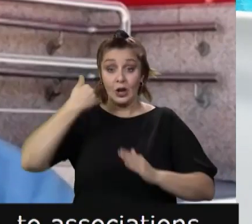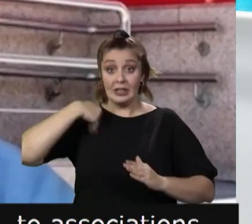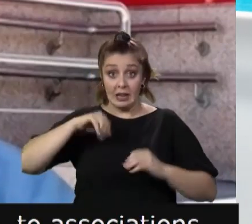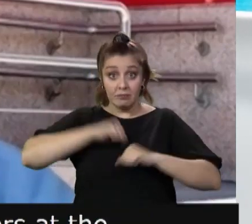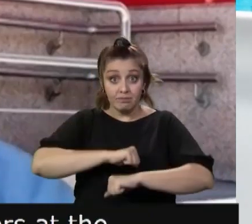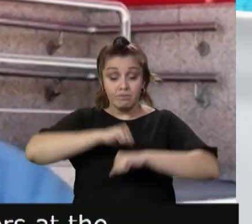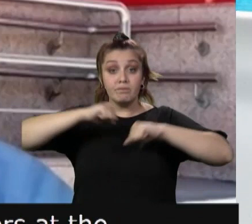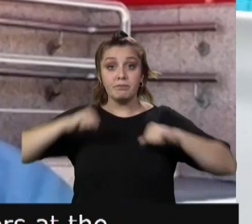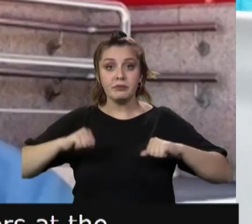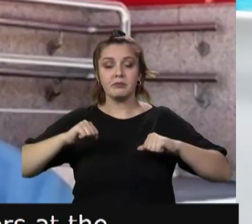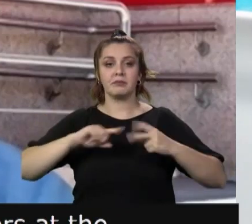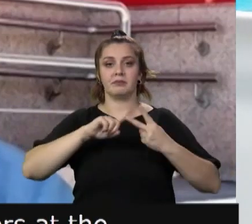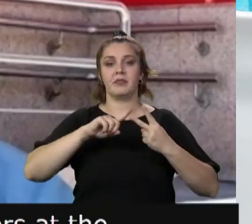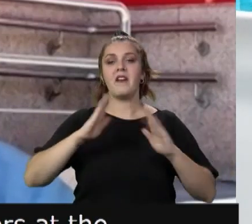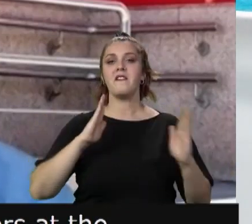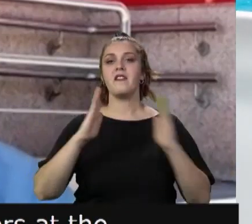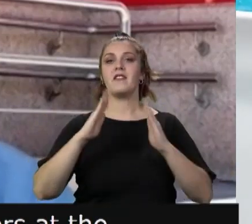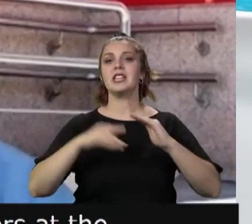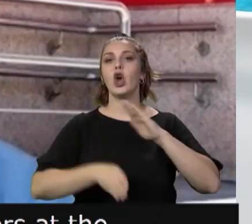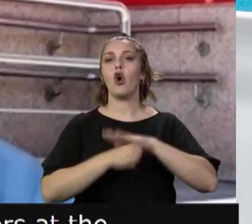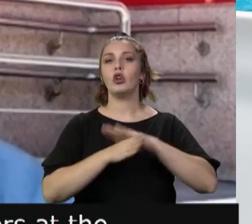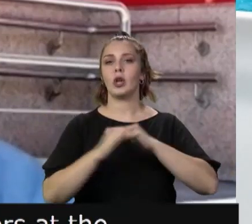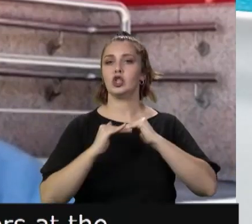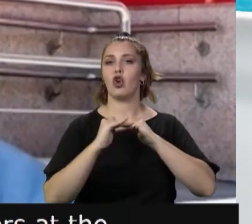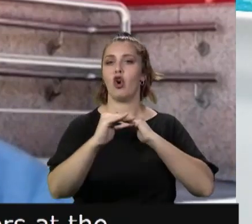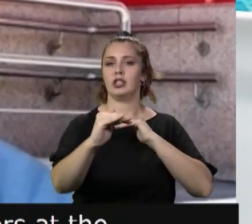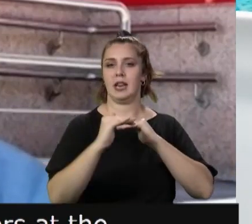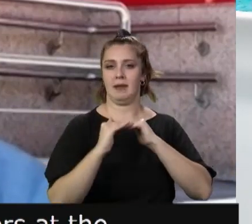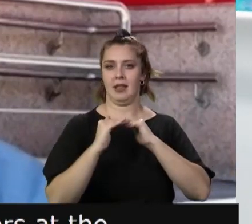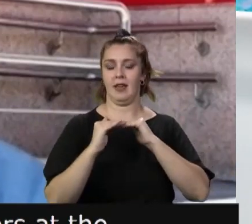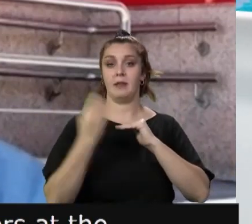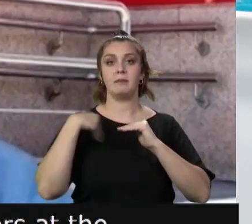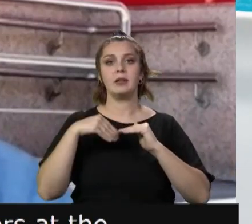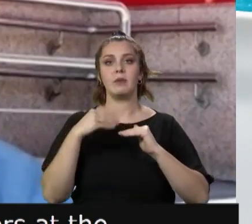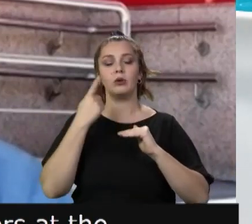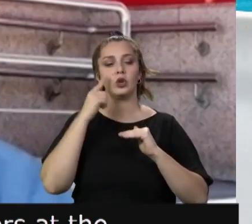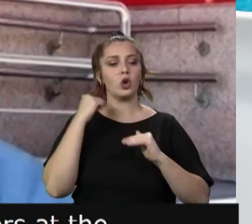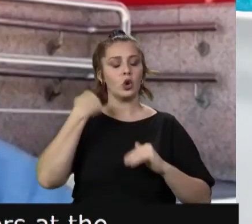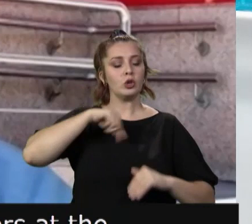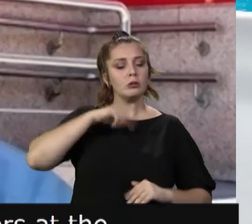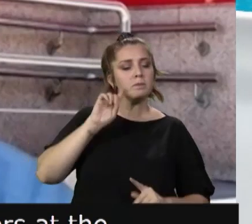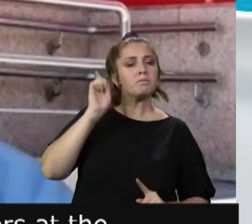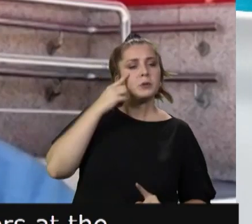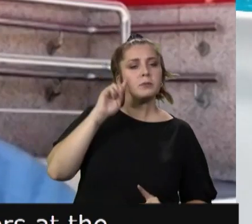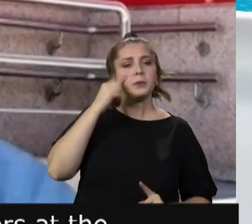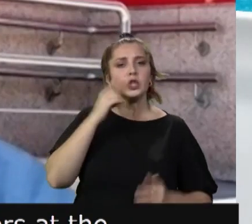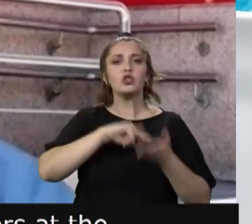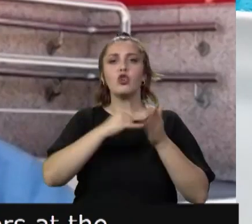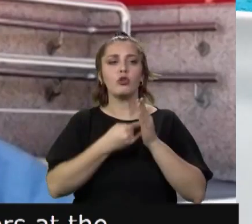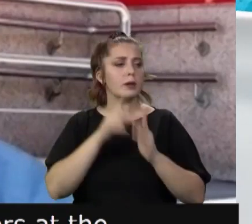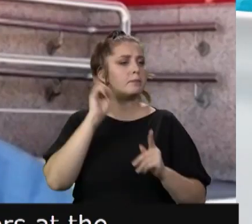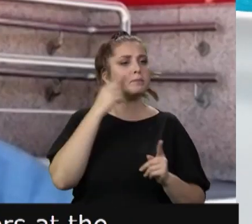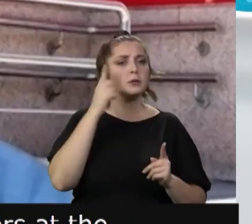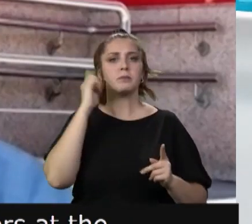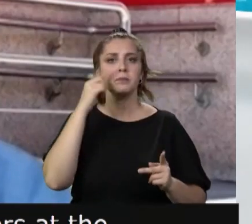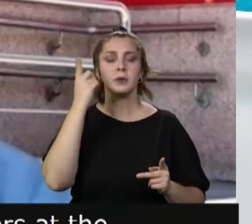Once the project has been executed, we will begin another stage